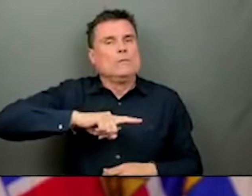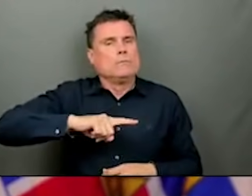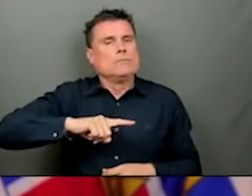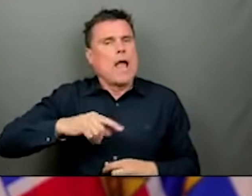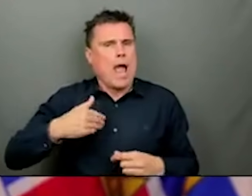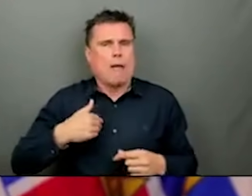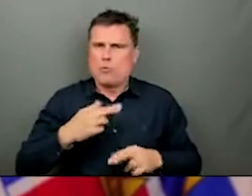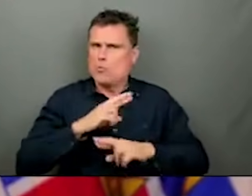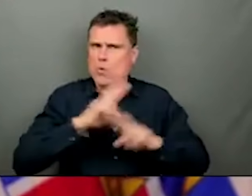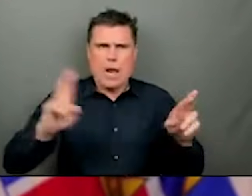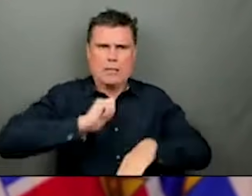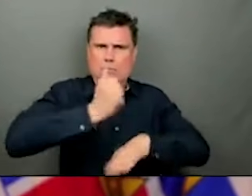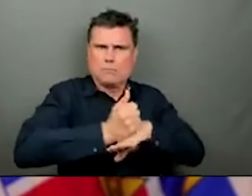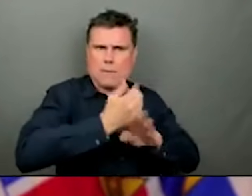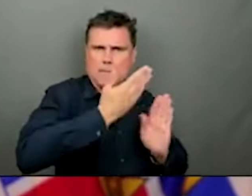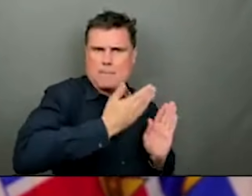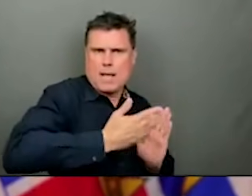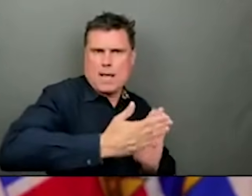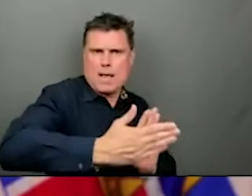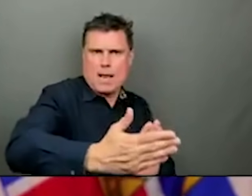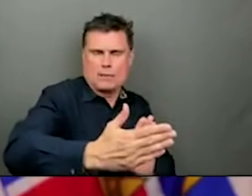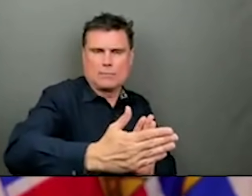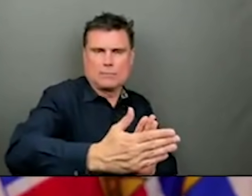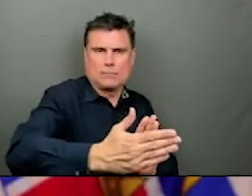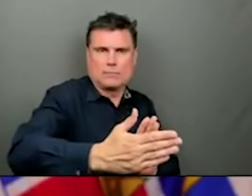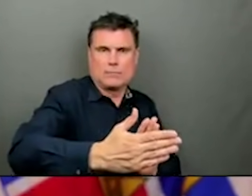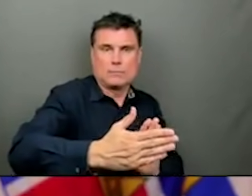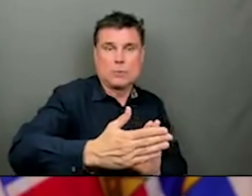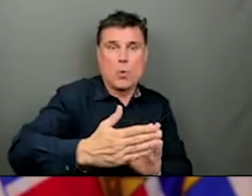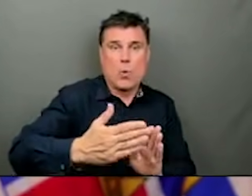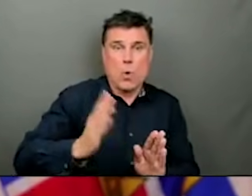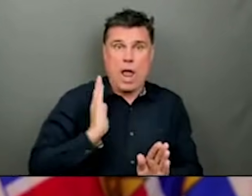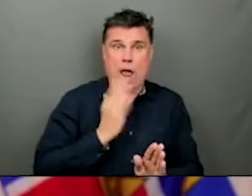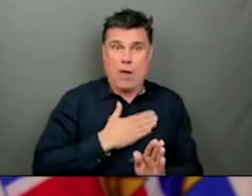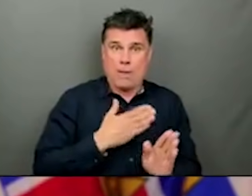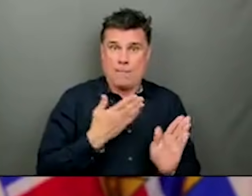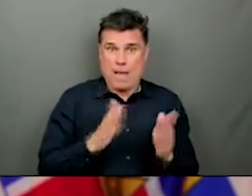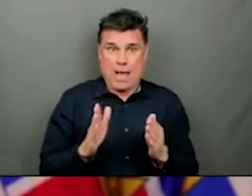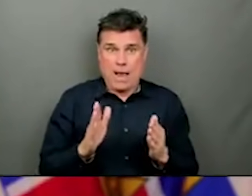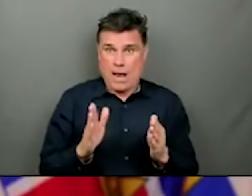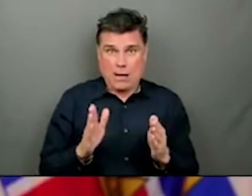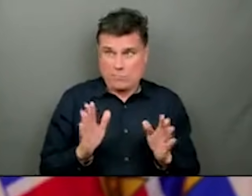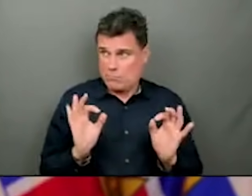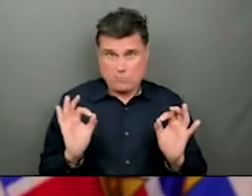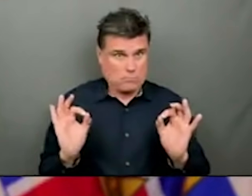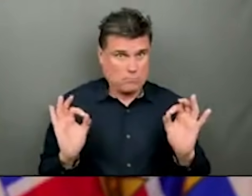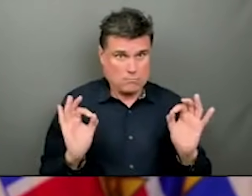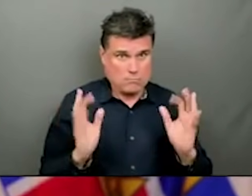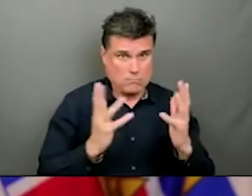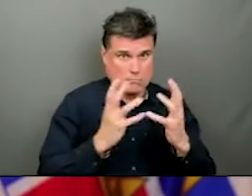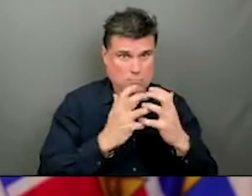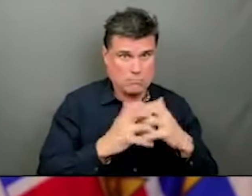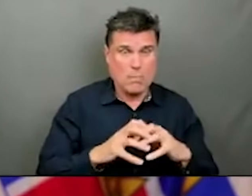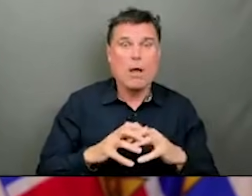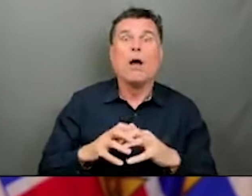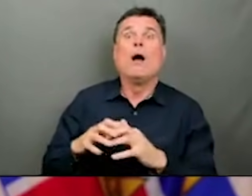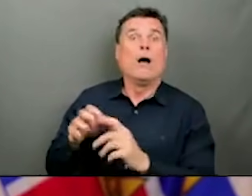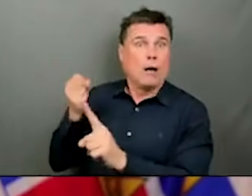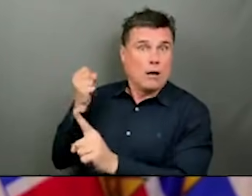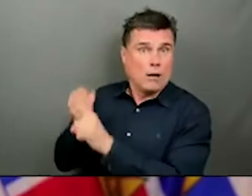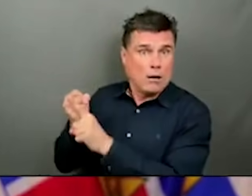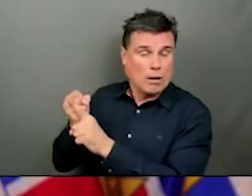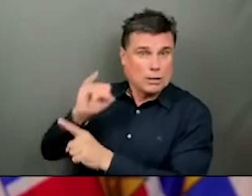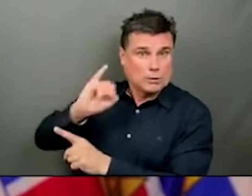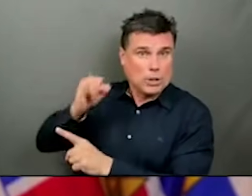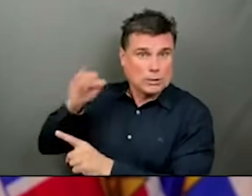we finalize them. But this is a single dose vaccine, so that makes and it's fridge